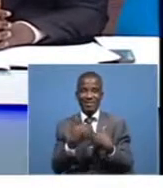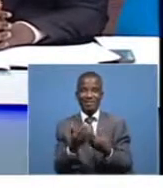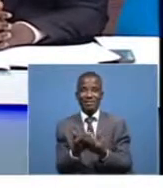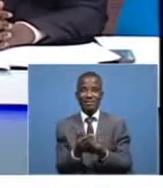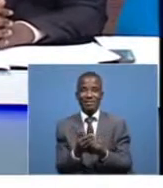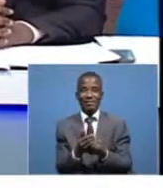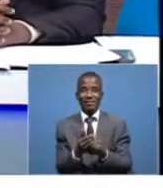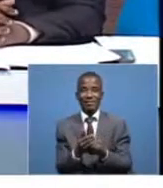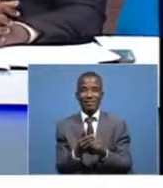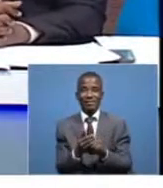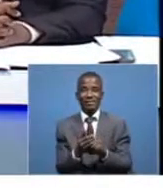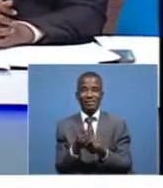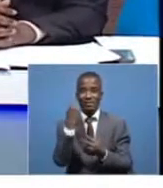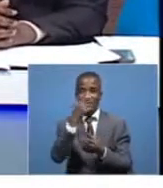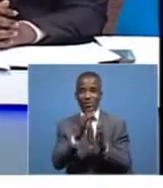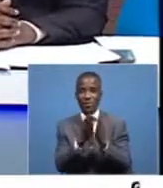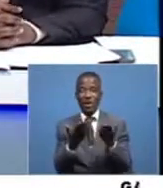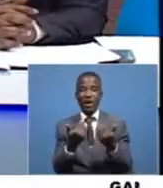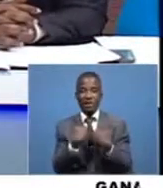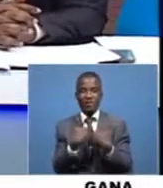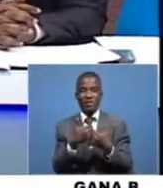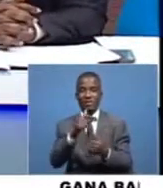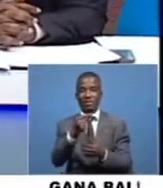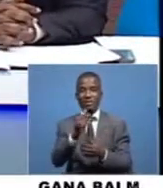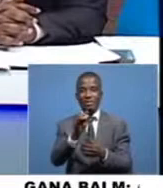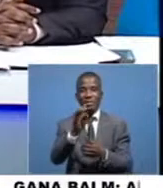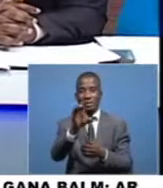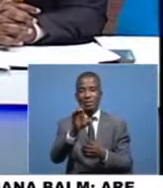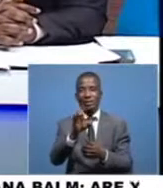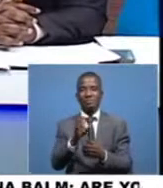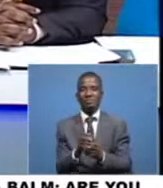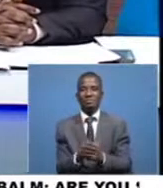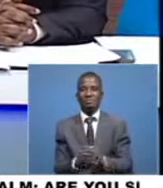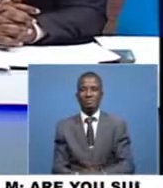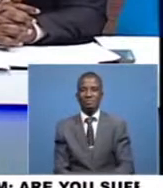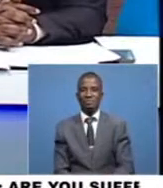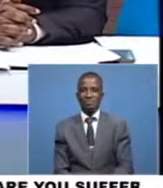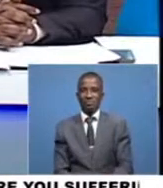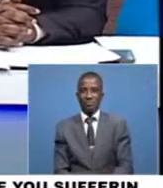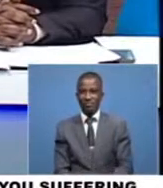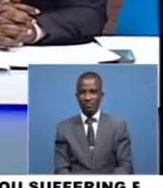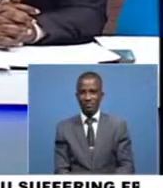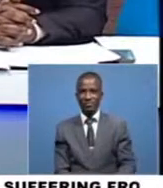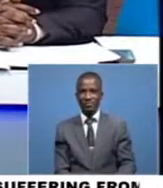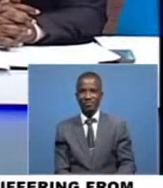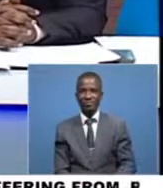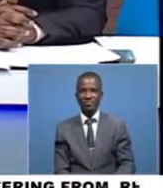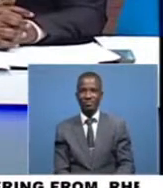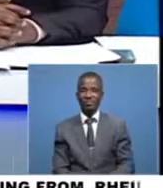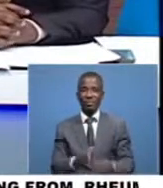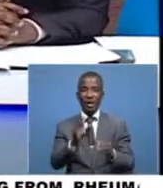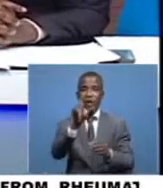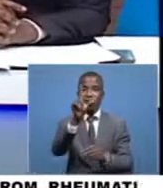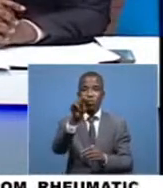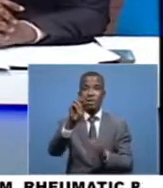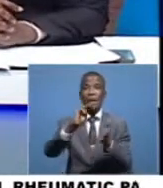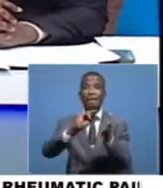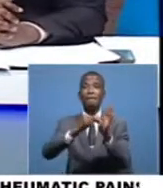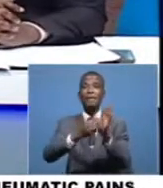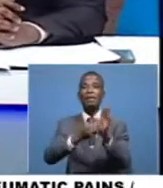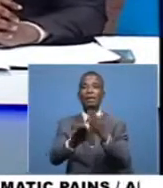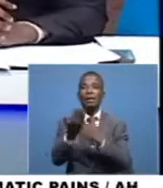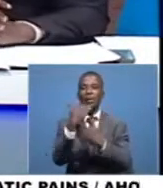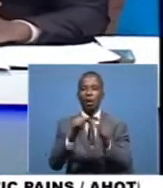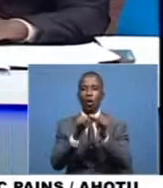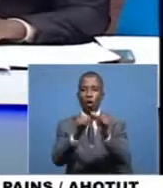stations, and on Facebook, Ghana Broadcasting Corporation. The judges have just risen for just 20 minutes. We'll see how best we can work with that 20